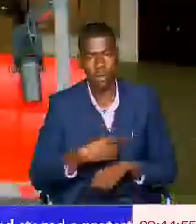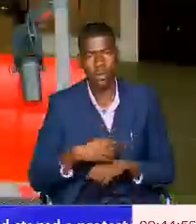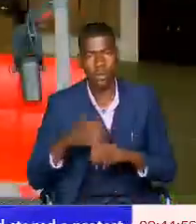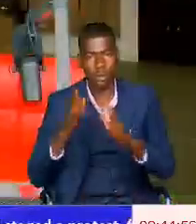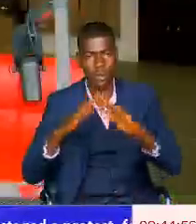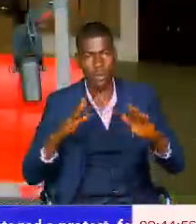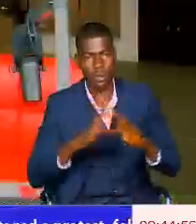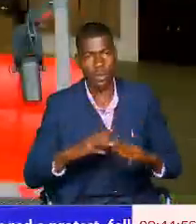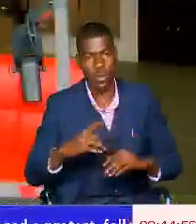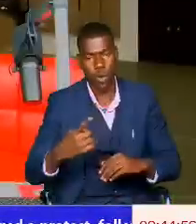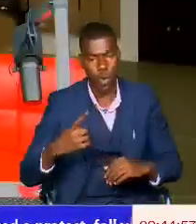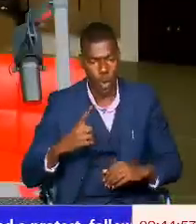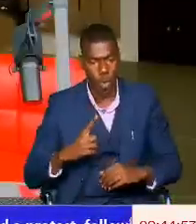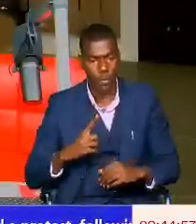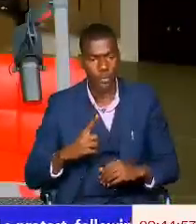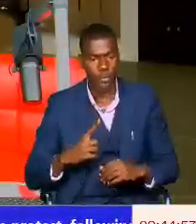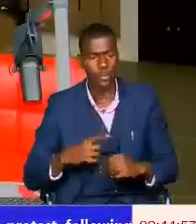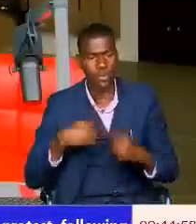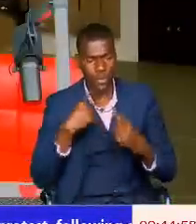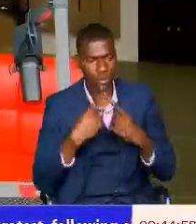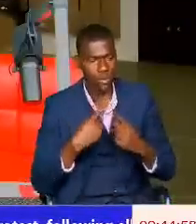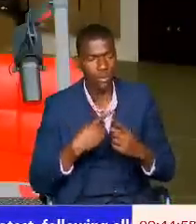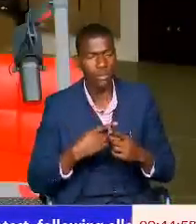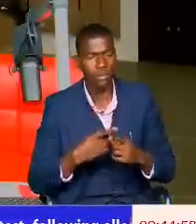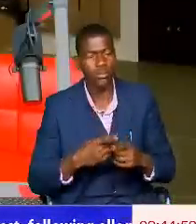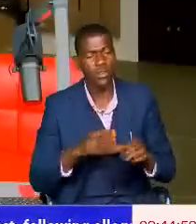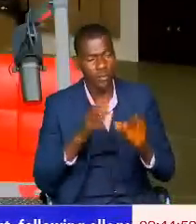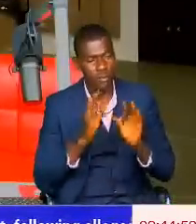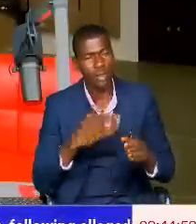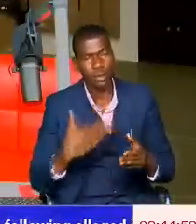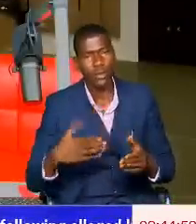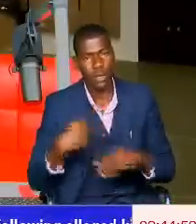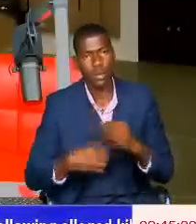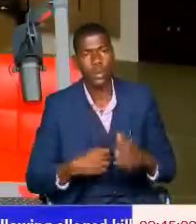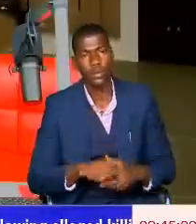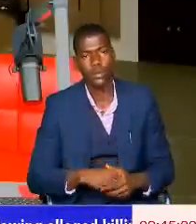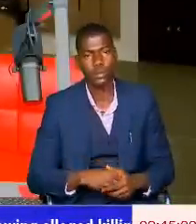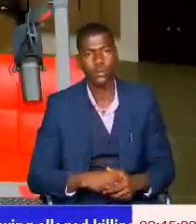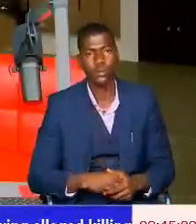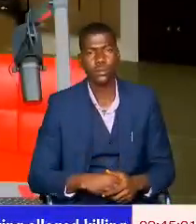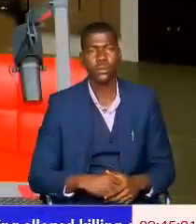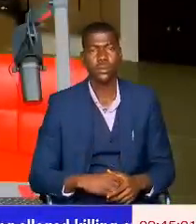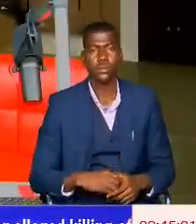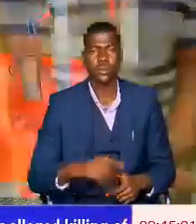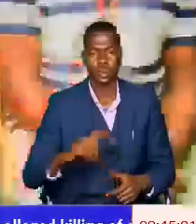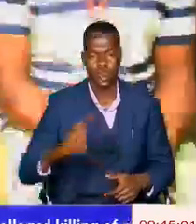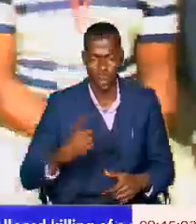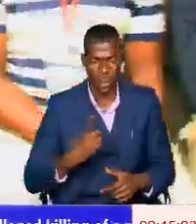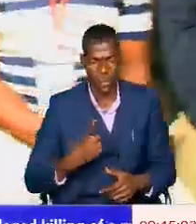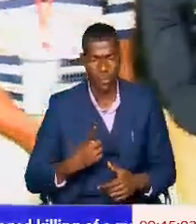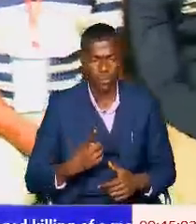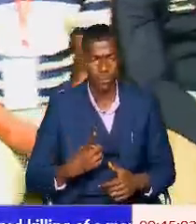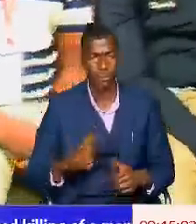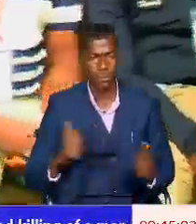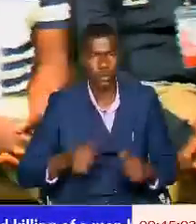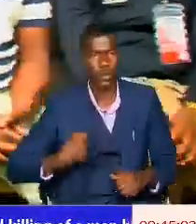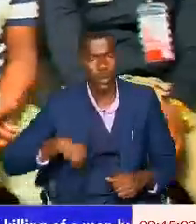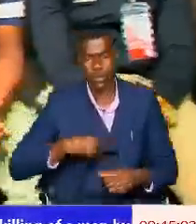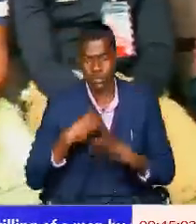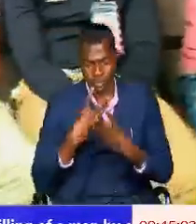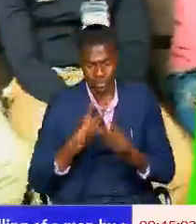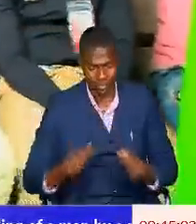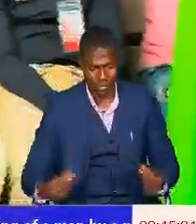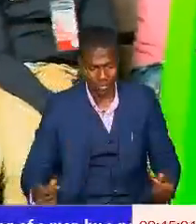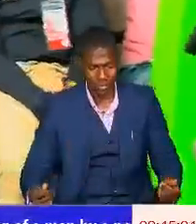contact positive things about the ABC shelter and the Vaughan Garden City. That one we finish them.